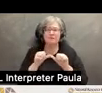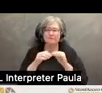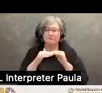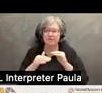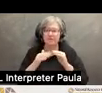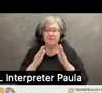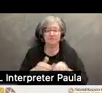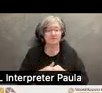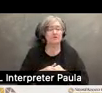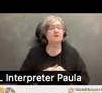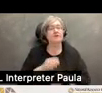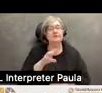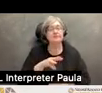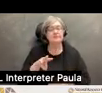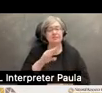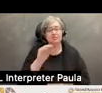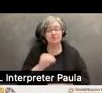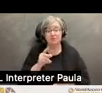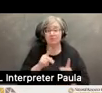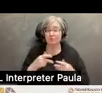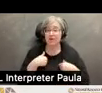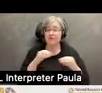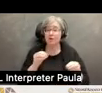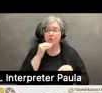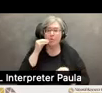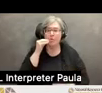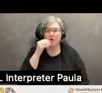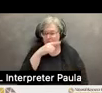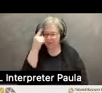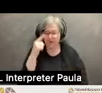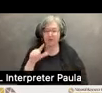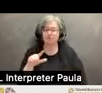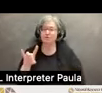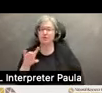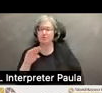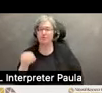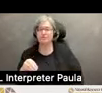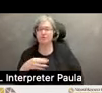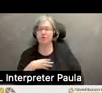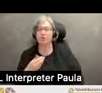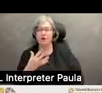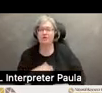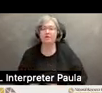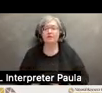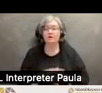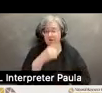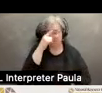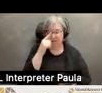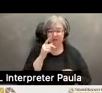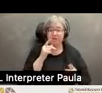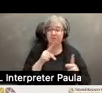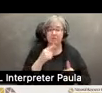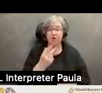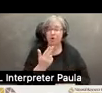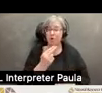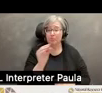people experiencing homelessness were Black, while 28% were white. Black individuals are only 13% of the